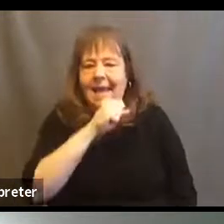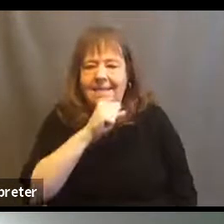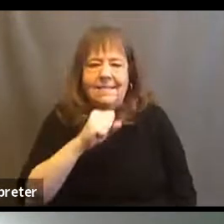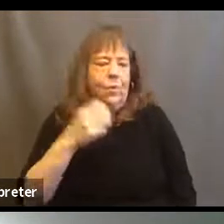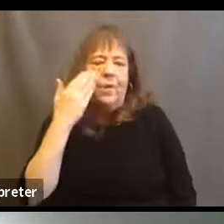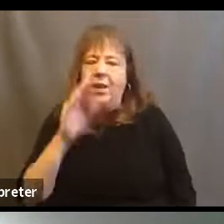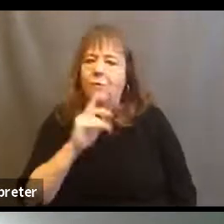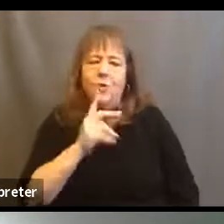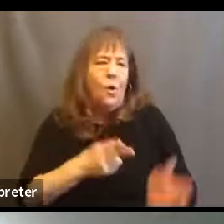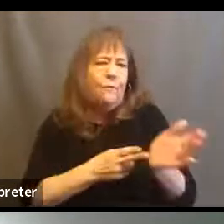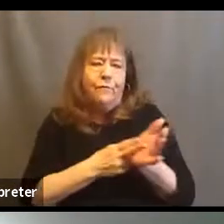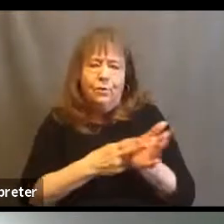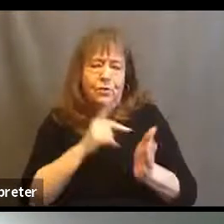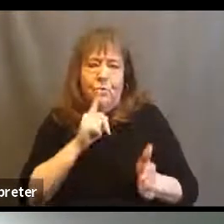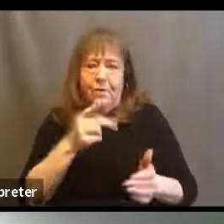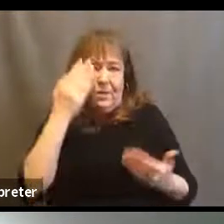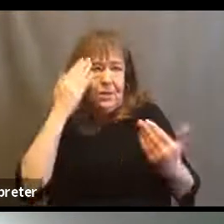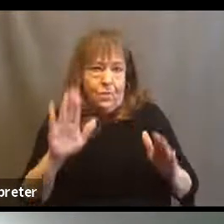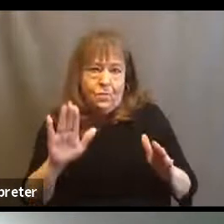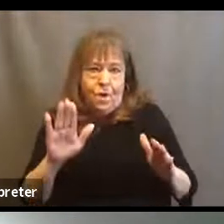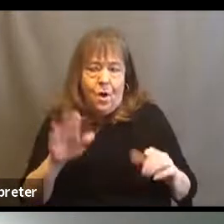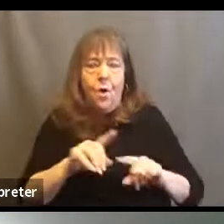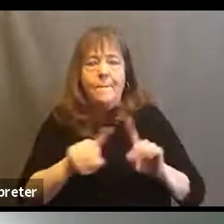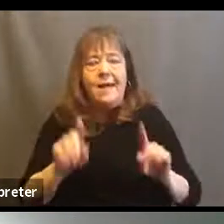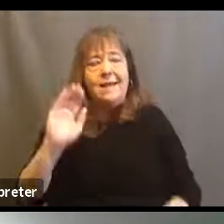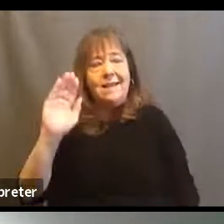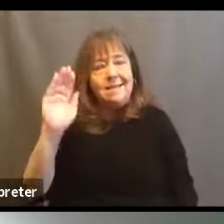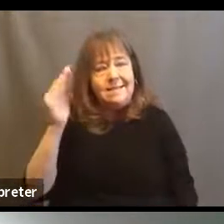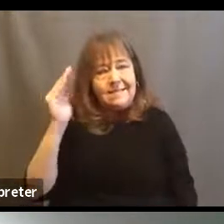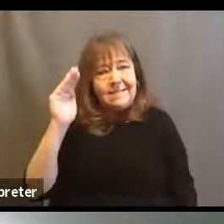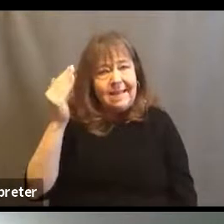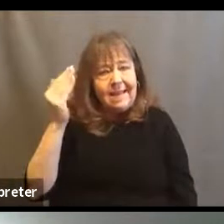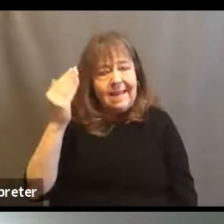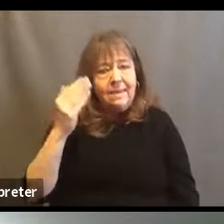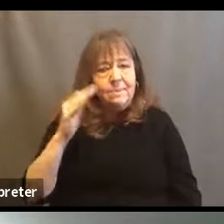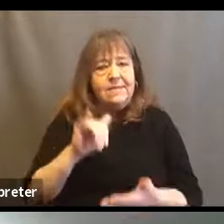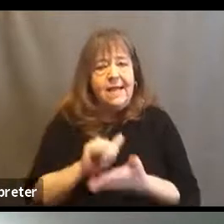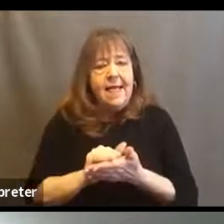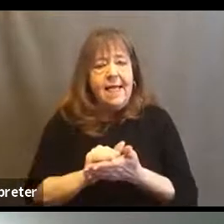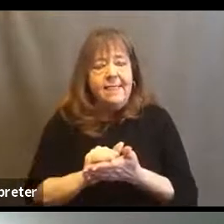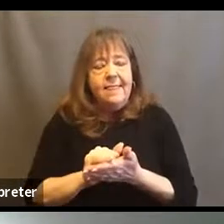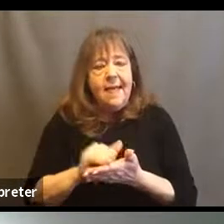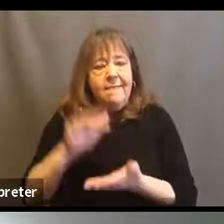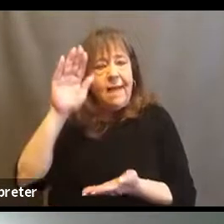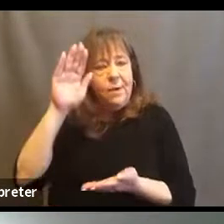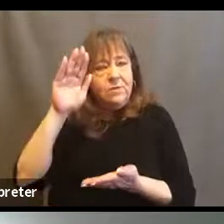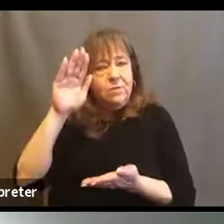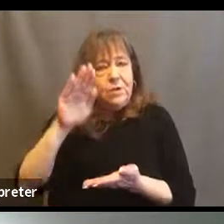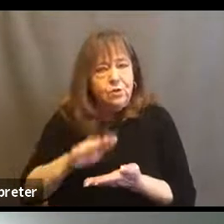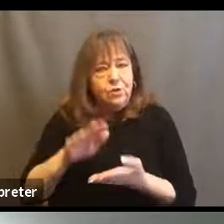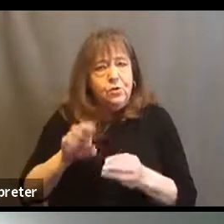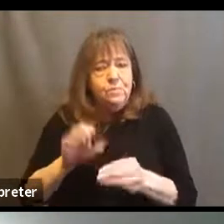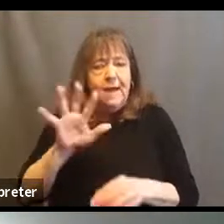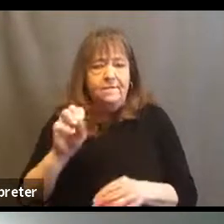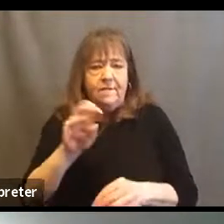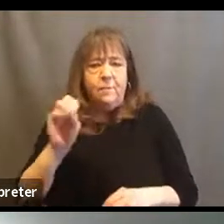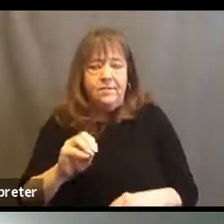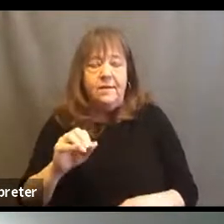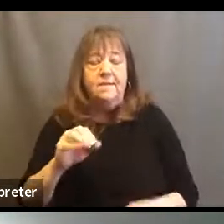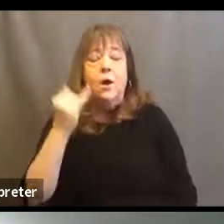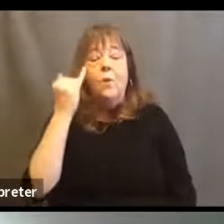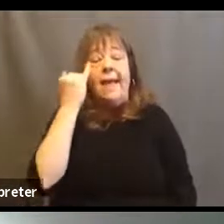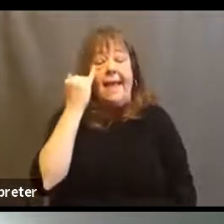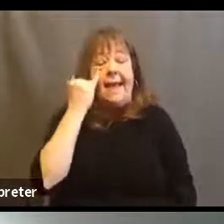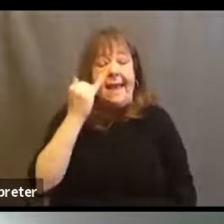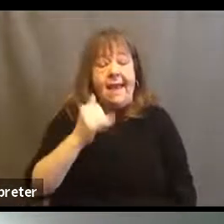numbers that they've shown, it looks like that potential was reduced by about 50%, meaning those people that were